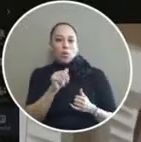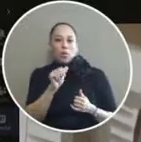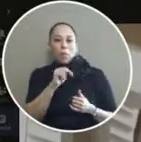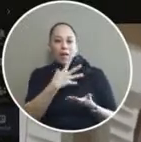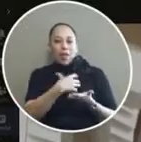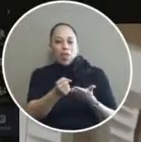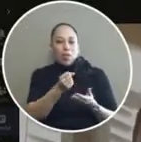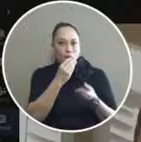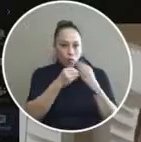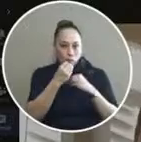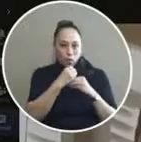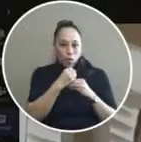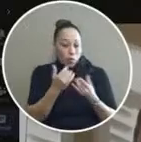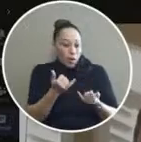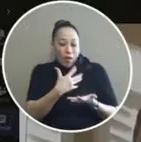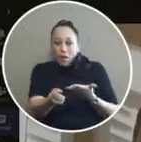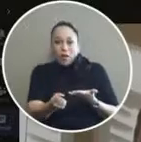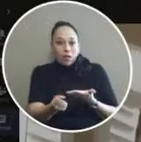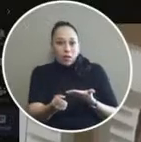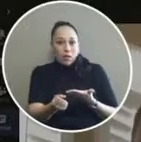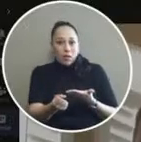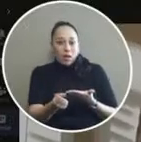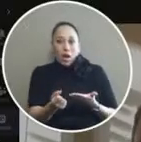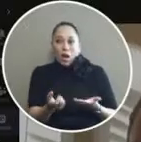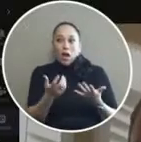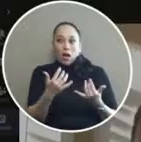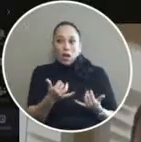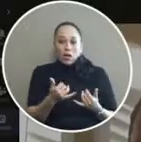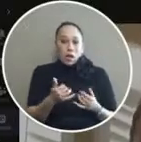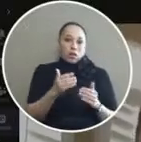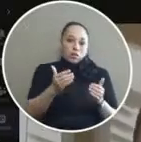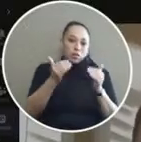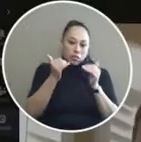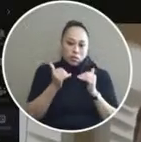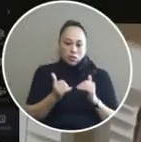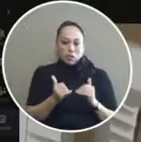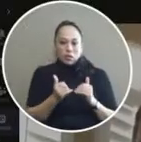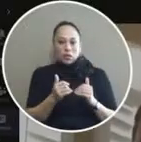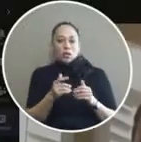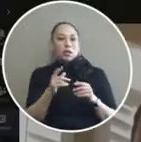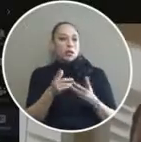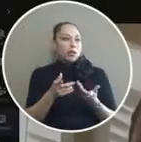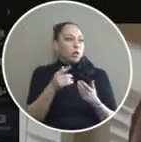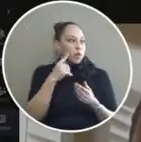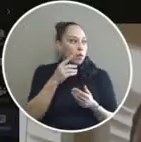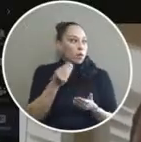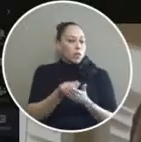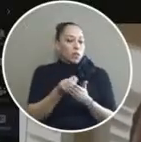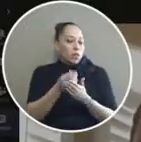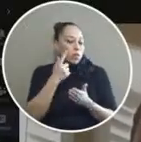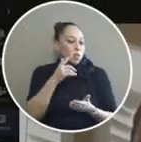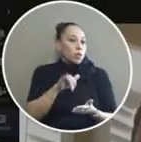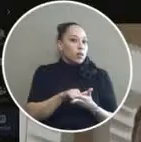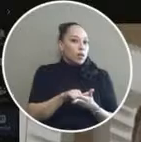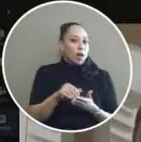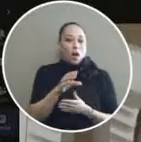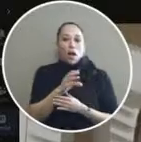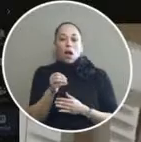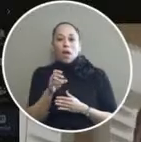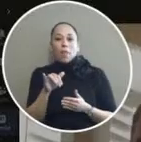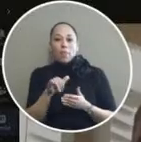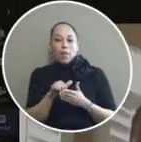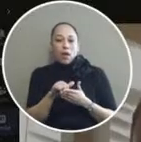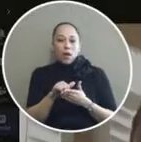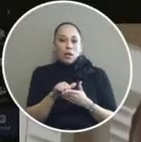food. Right now. And I understand that another entity did not re-up the funding for them. And